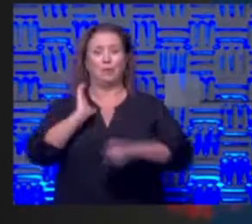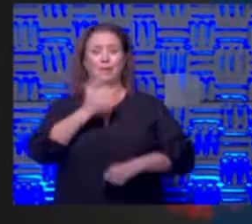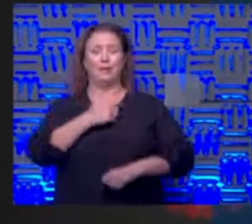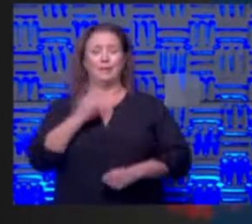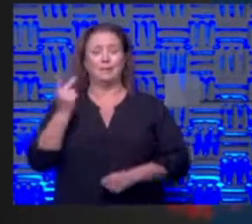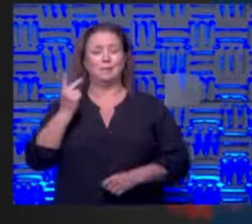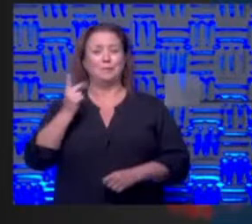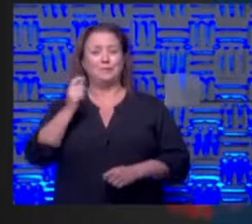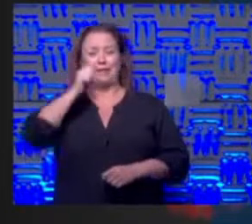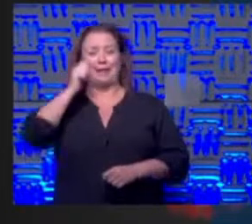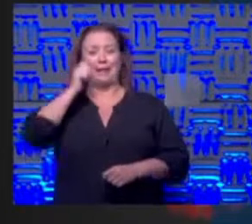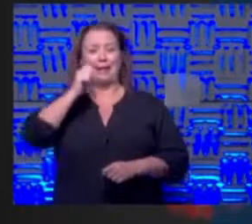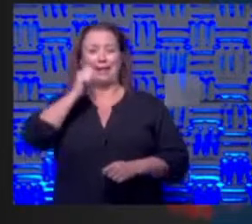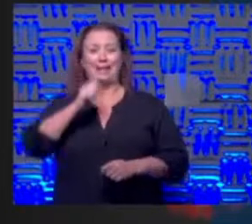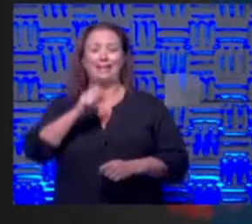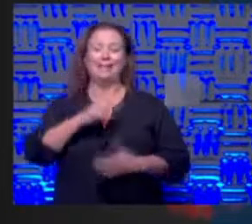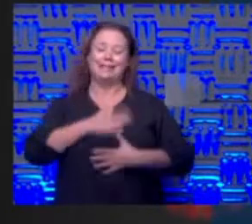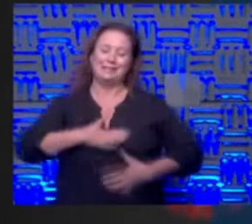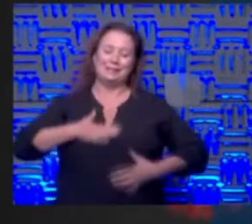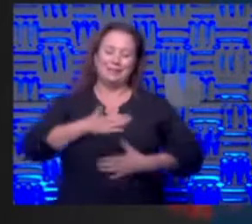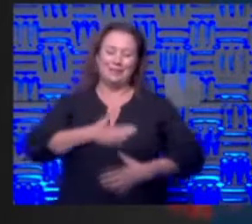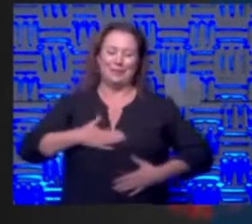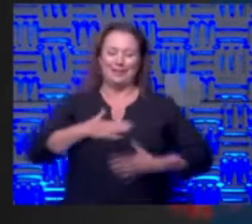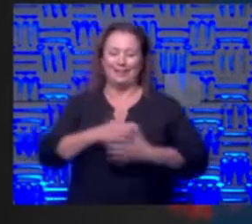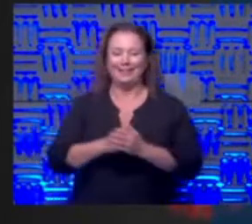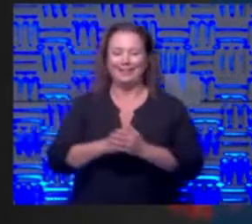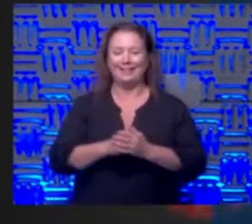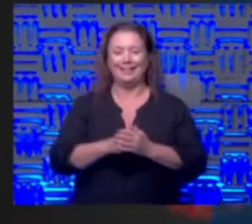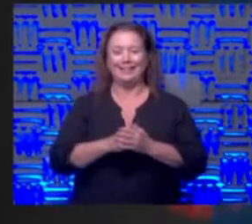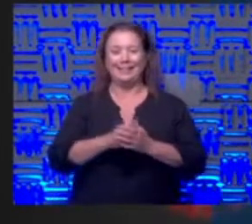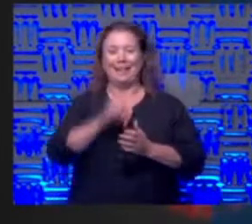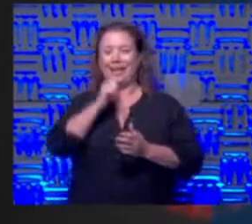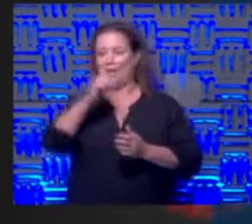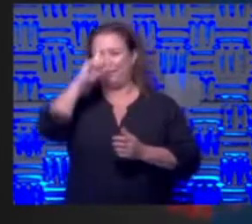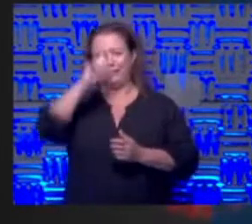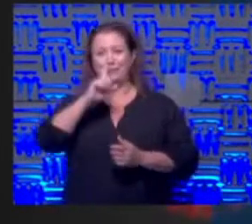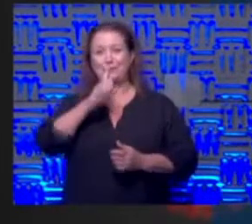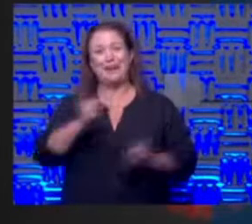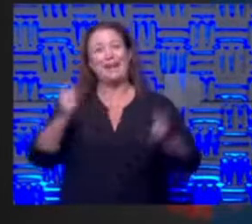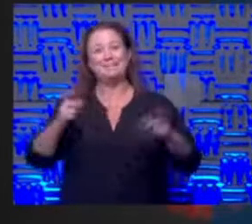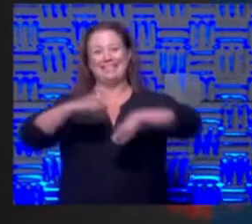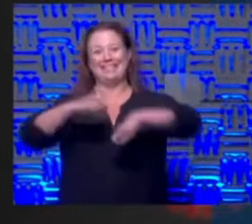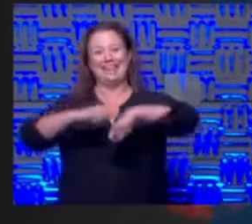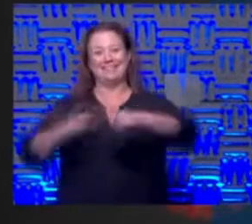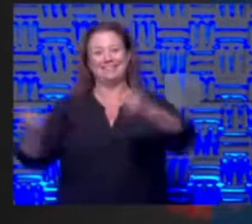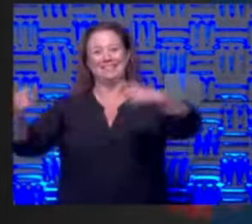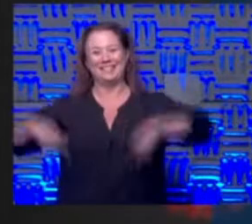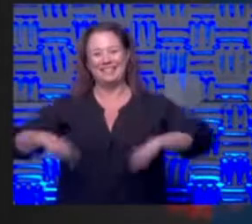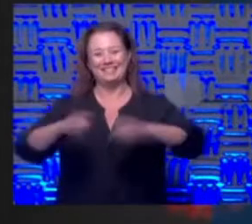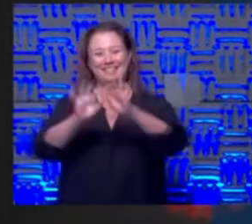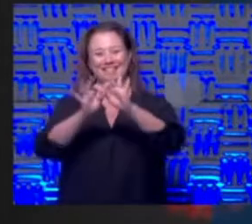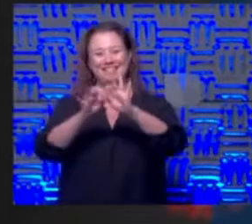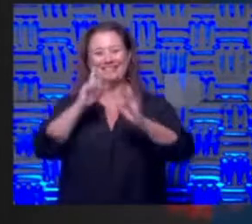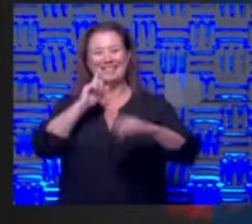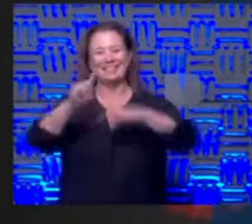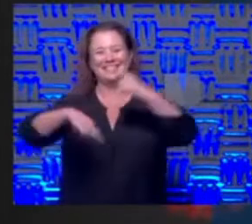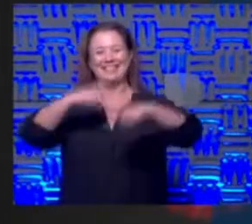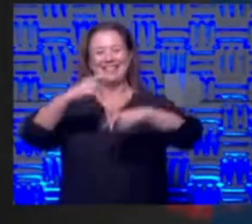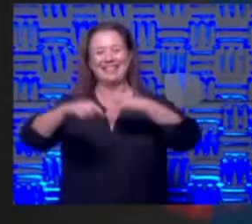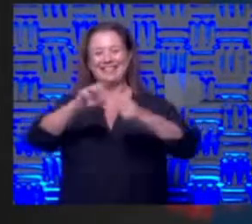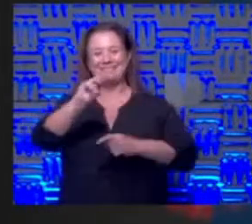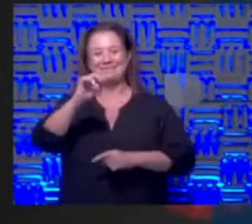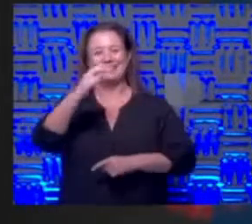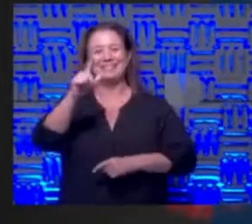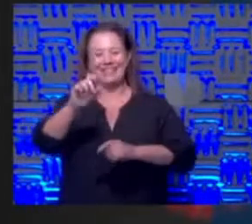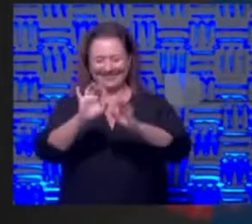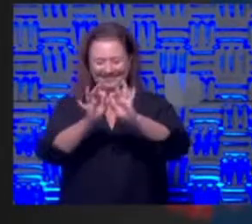That's a little work. I just got to say that. Joy, your joy. Yeah, that's. I don't think what she said. How many times have you been with us? Trying to do our sign and interpretation,